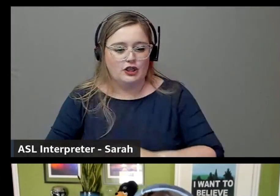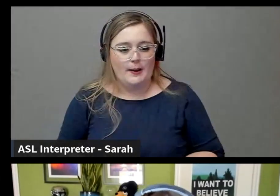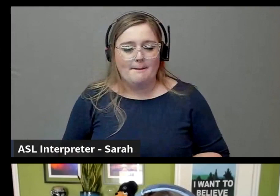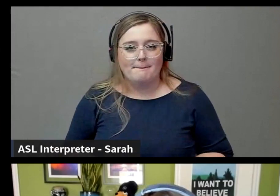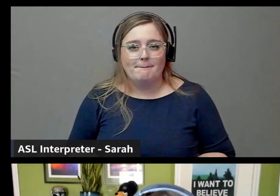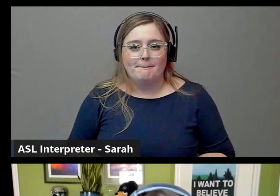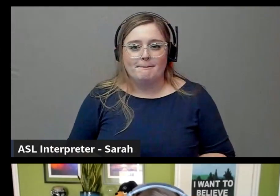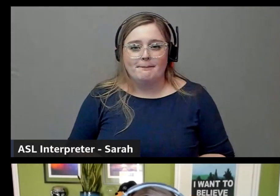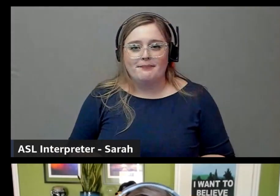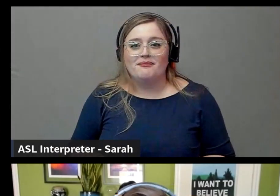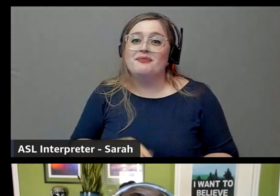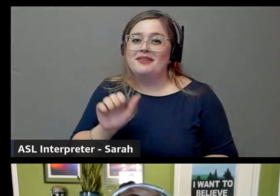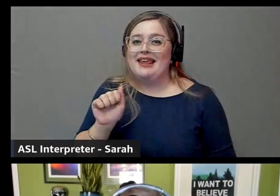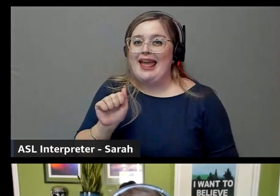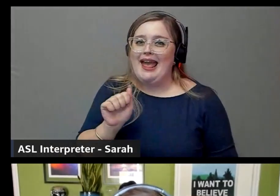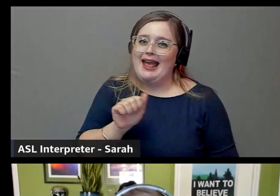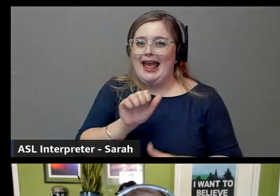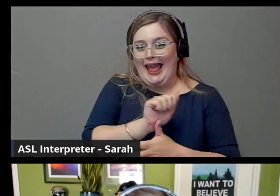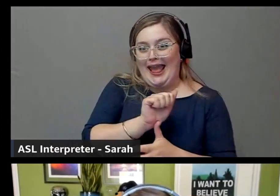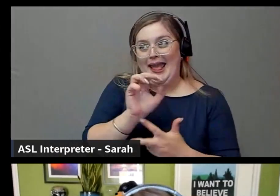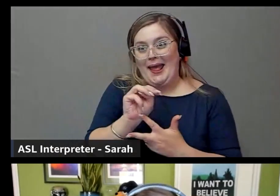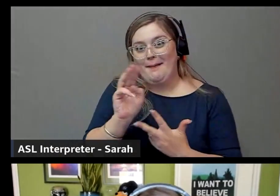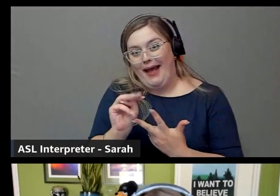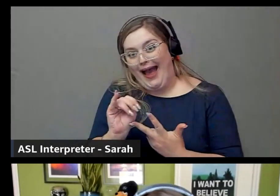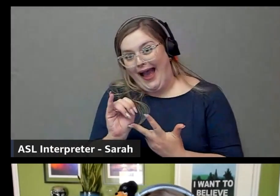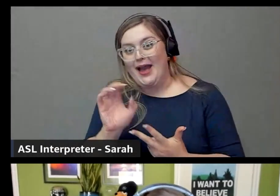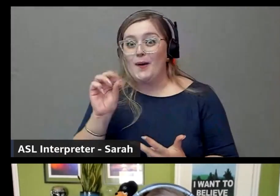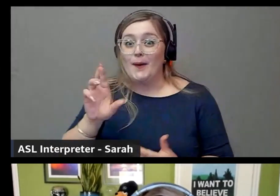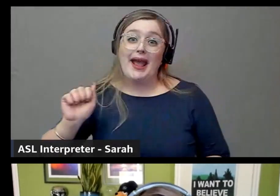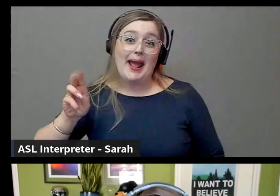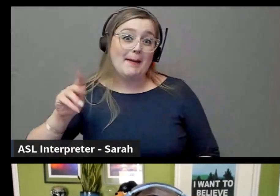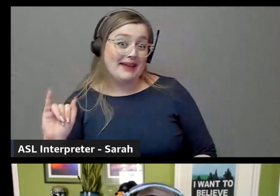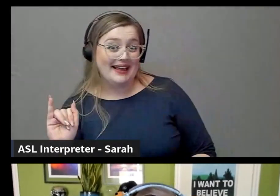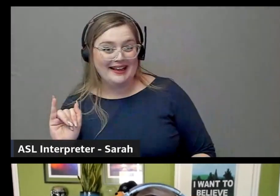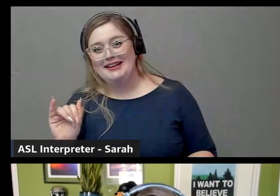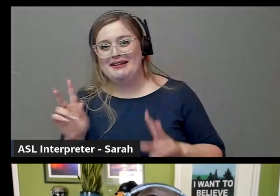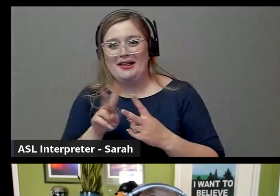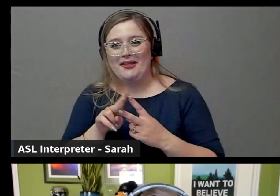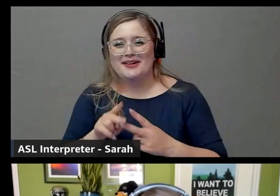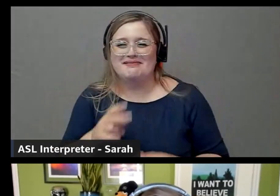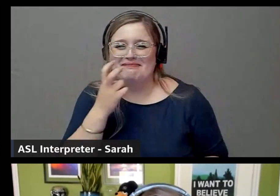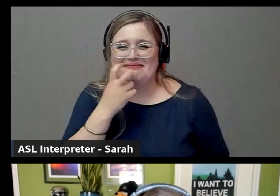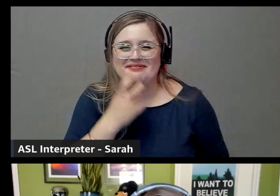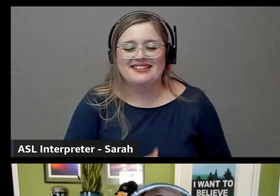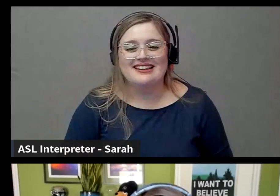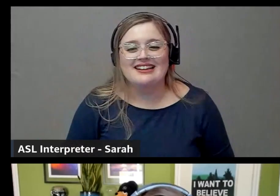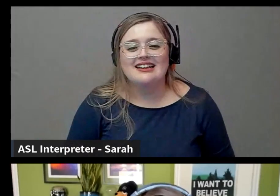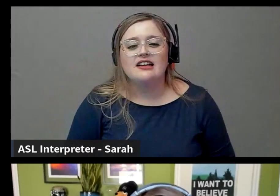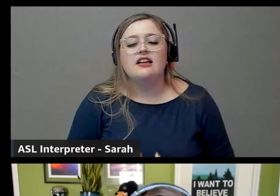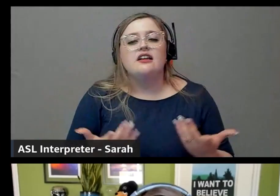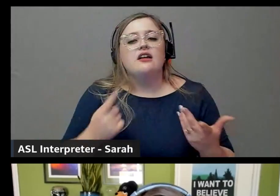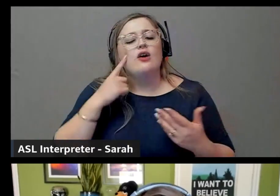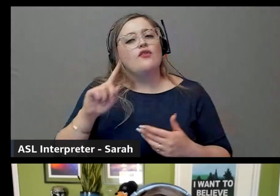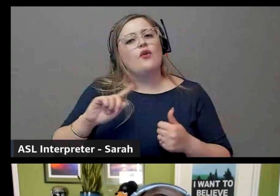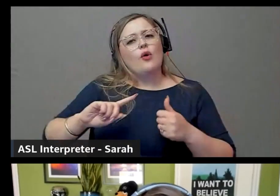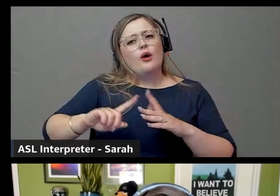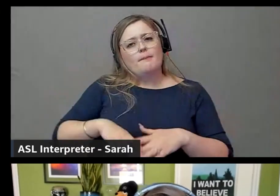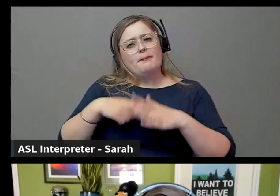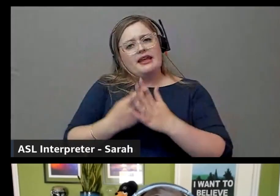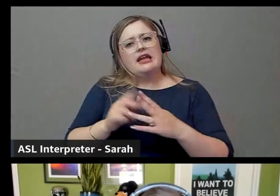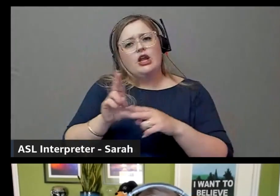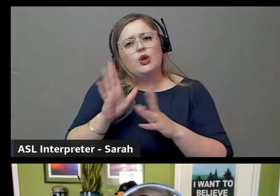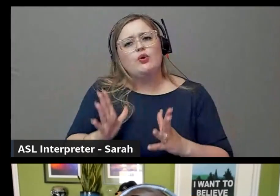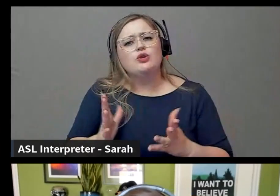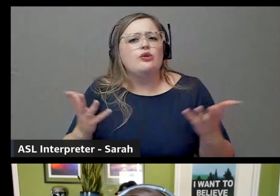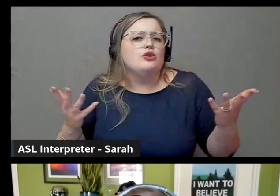AMI. Or an MAI. Yeah. And just to put everything in terms for our beginning users, what does